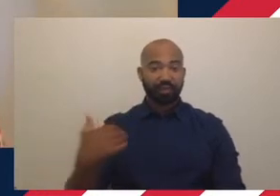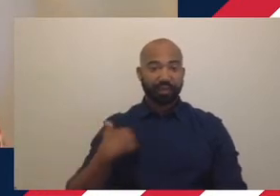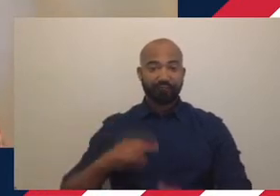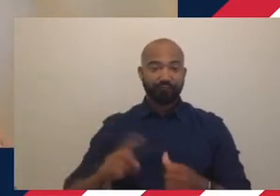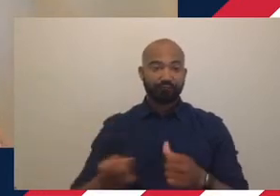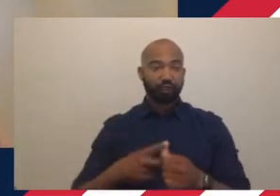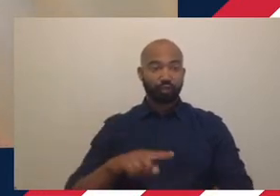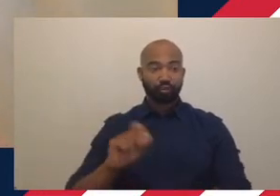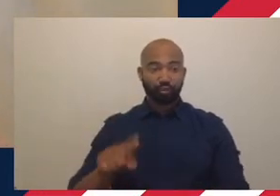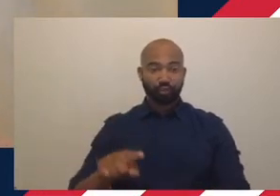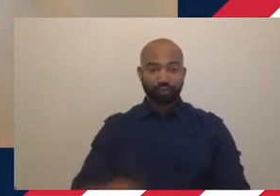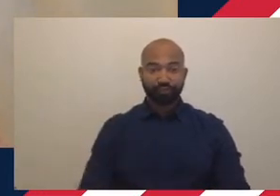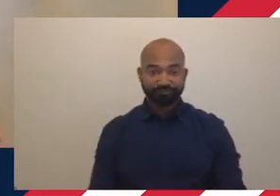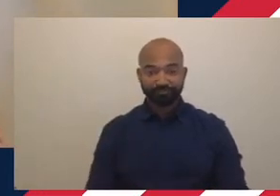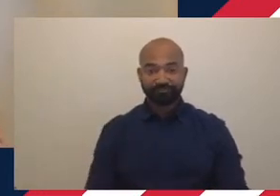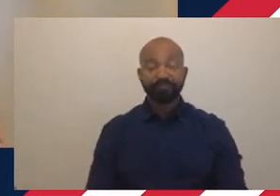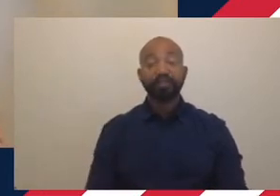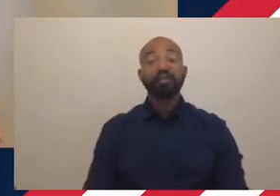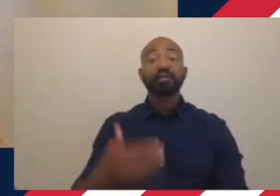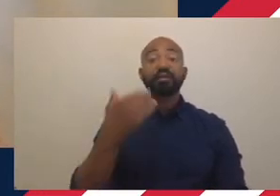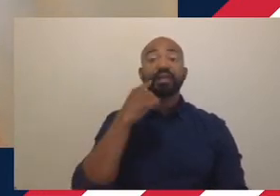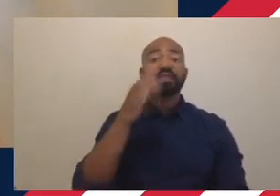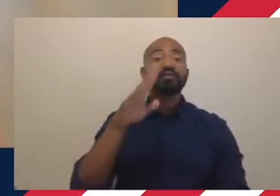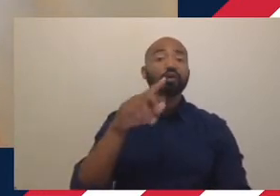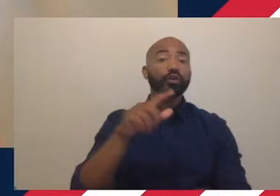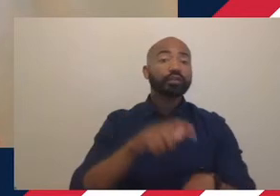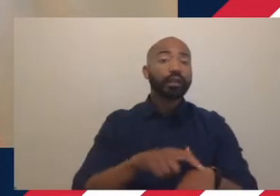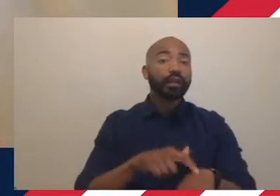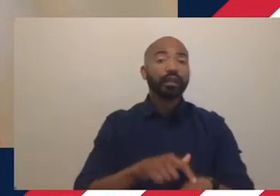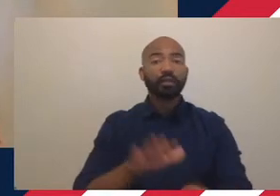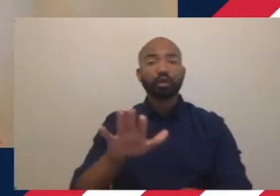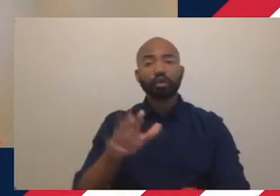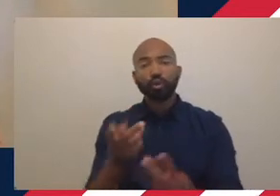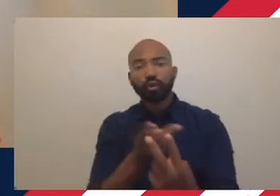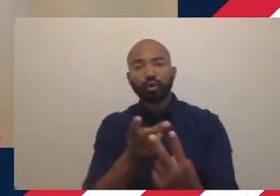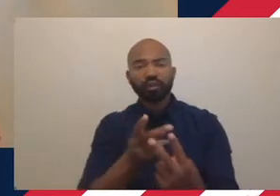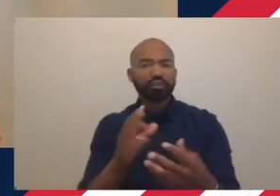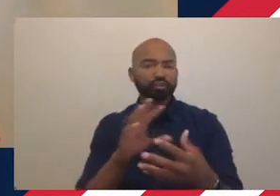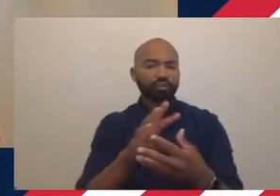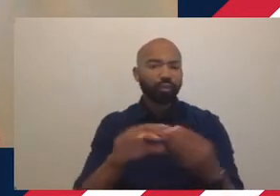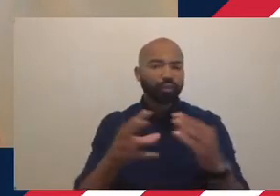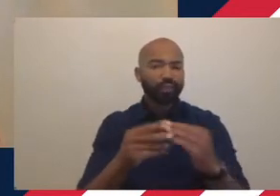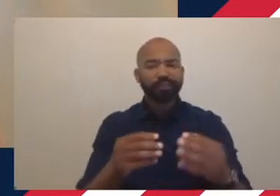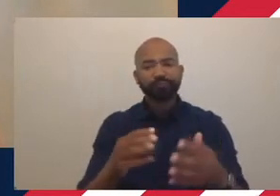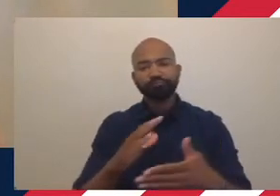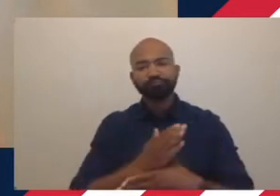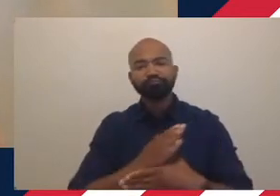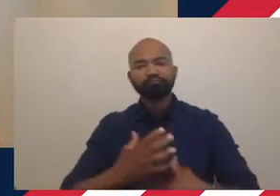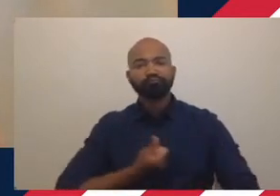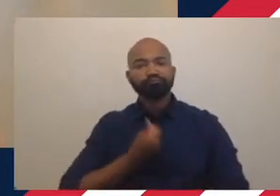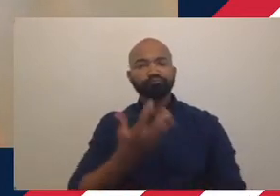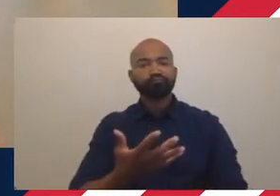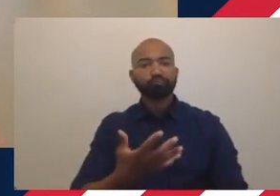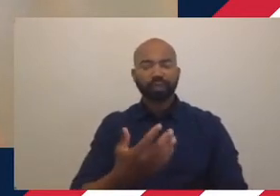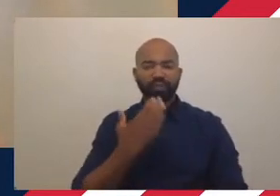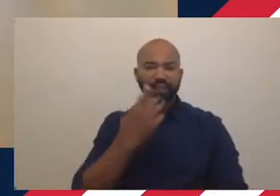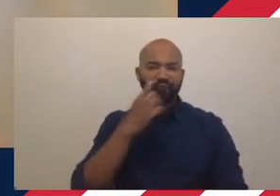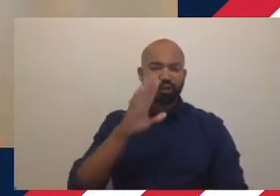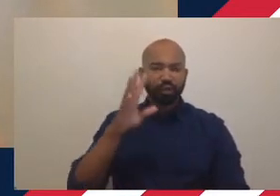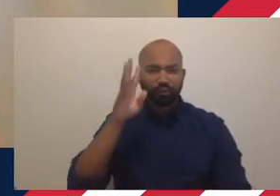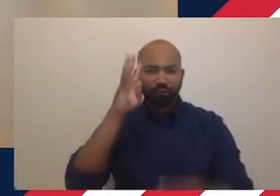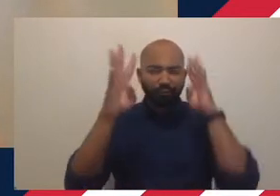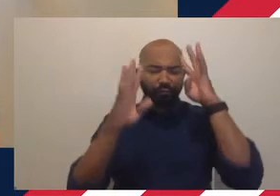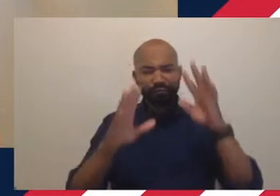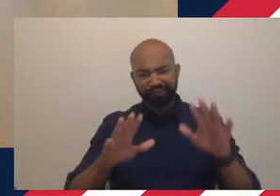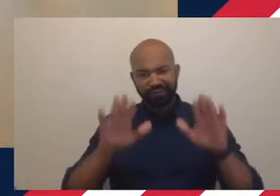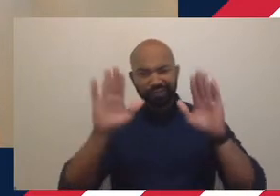time today. Thanks for sharing your stories. Thanks for your ingenuity. It's an amazing story here of resilience, as